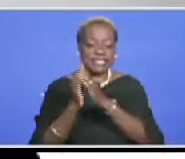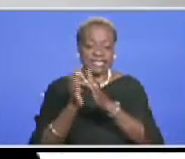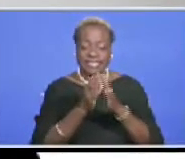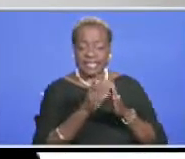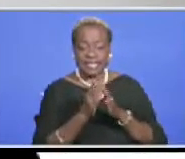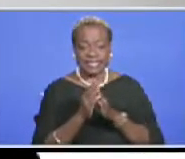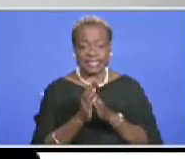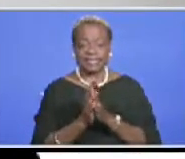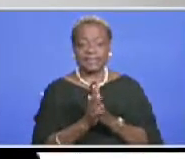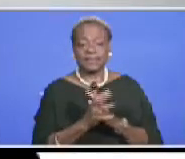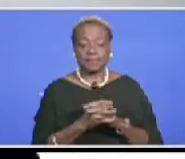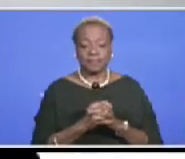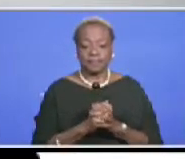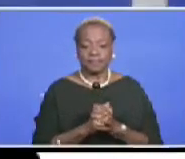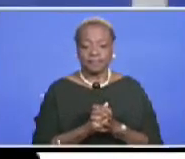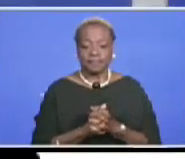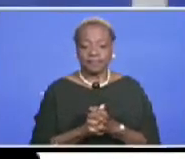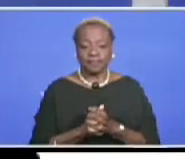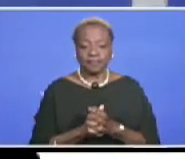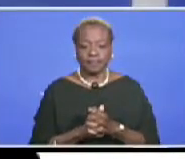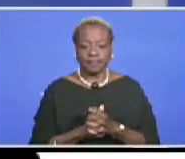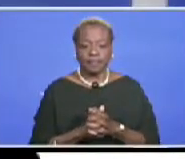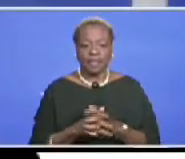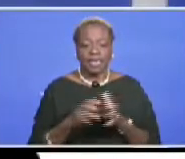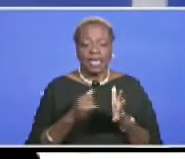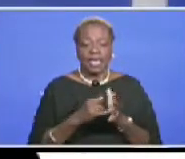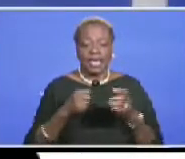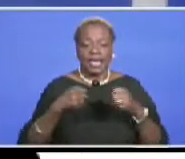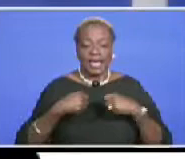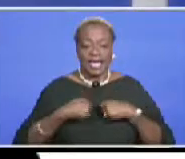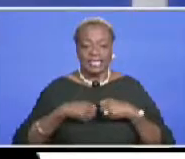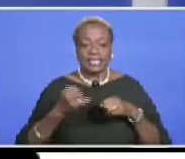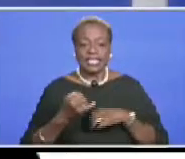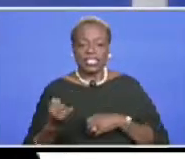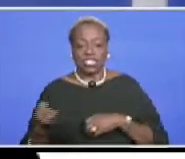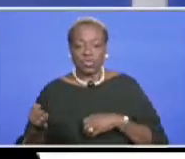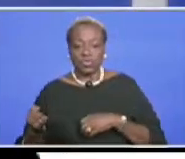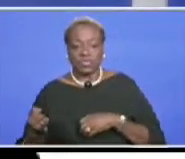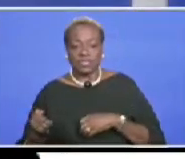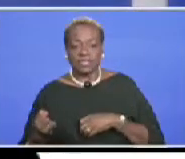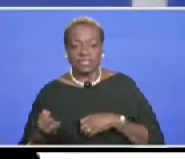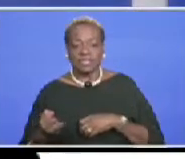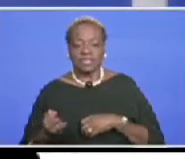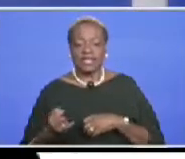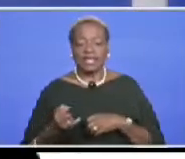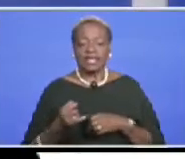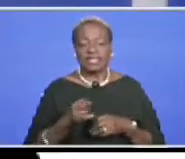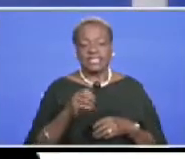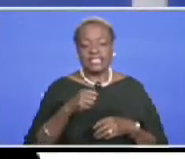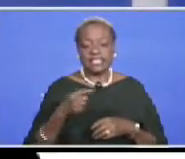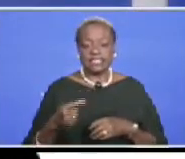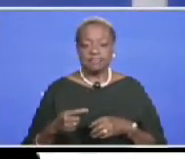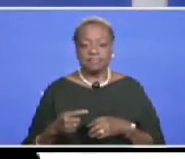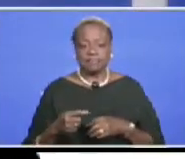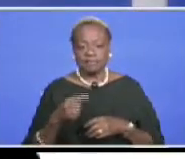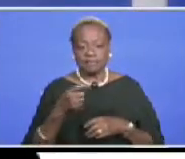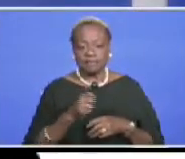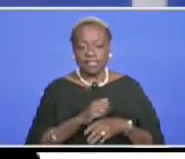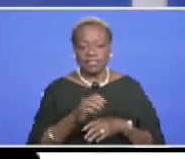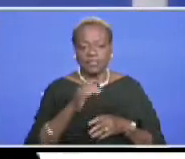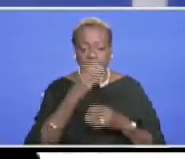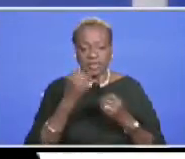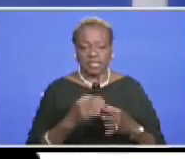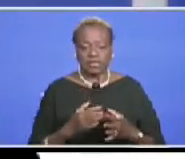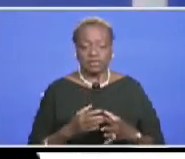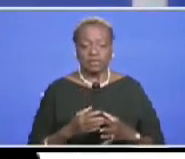came to us. Cayman has issued a series of regulations and suggestions to curb the spread of the virus, but Jordan